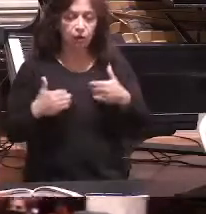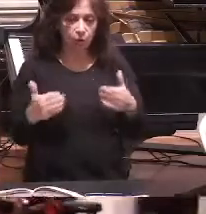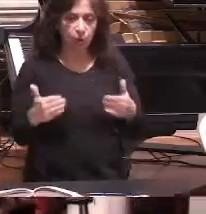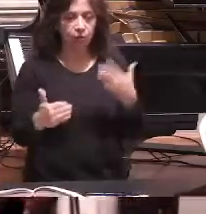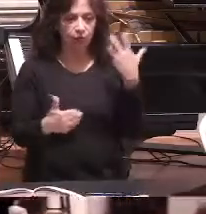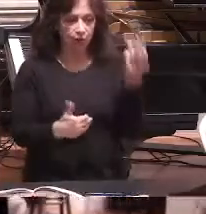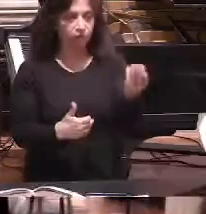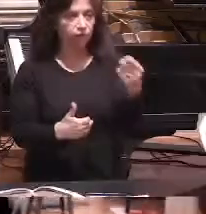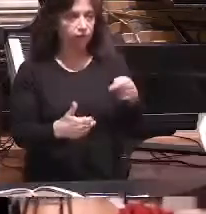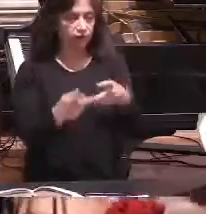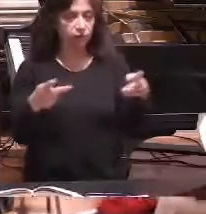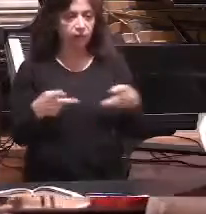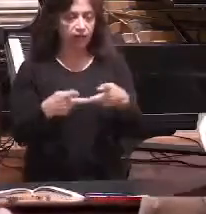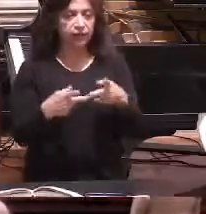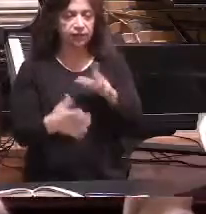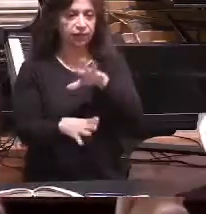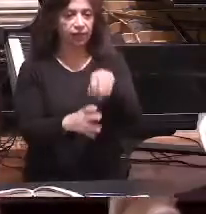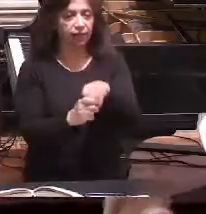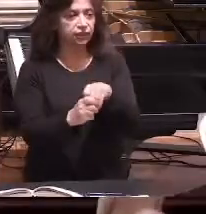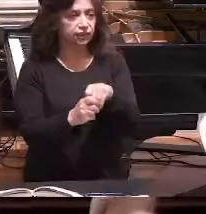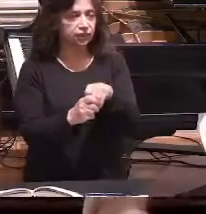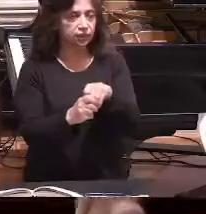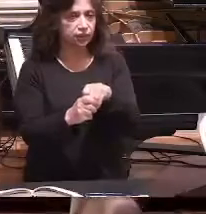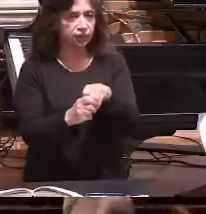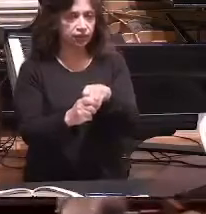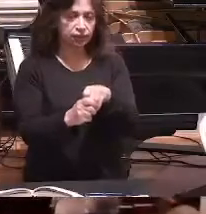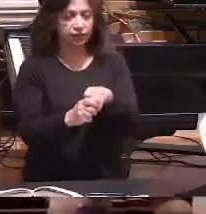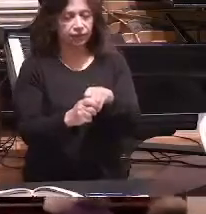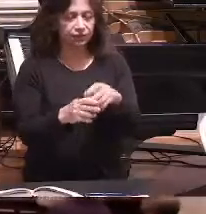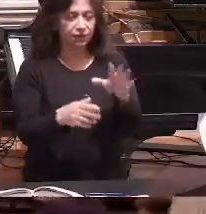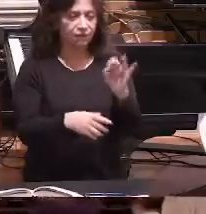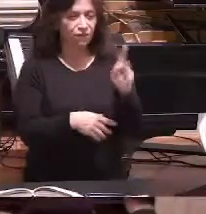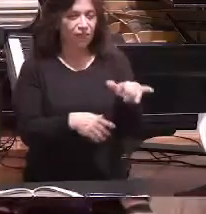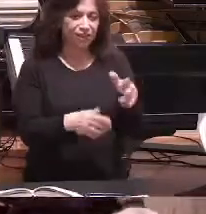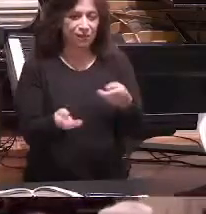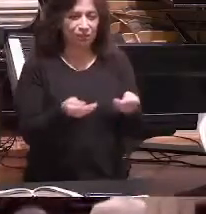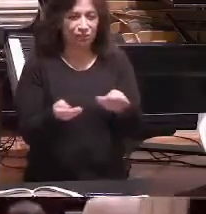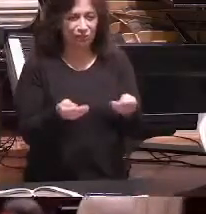this place engaging in fleshy ministry,